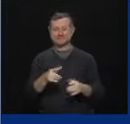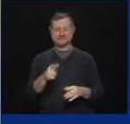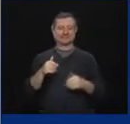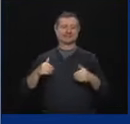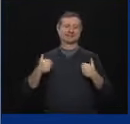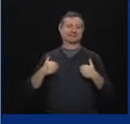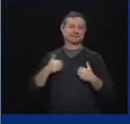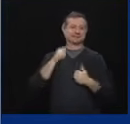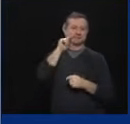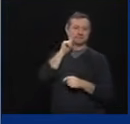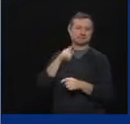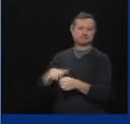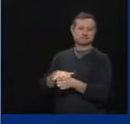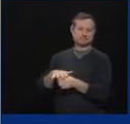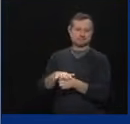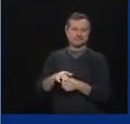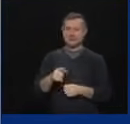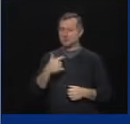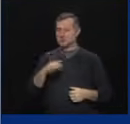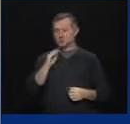to be higher than those numbers.